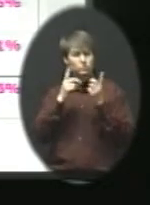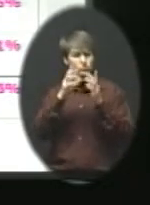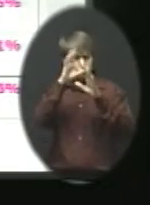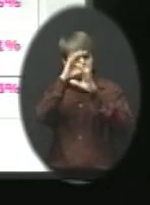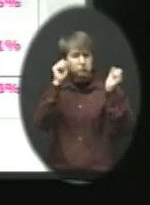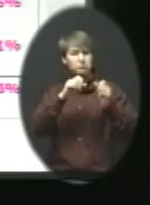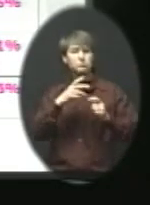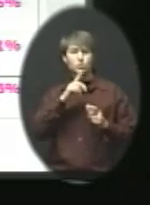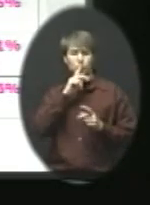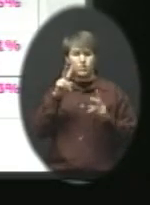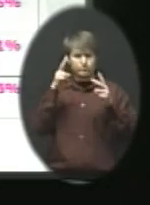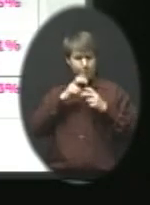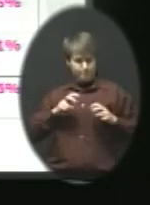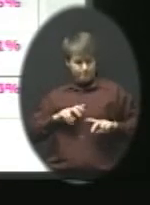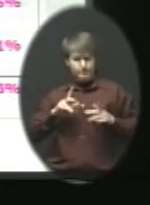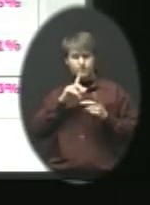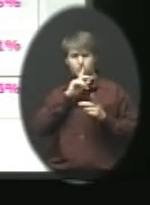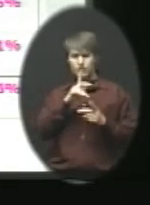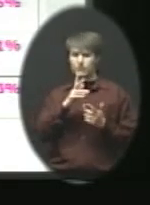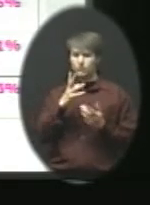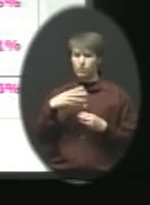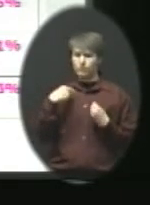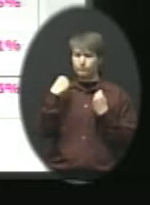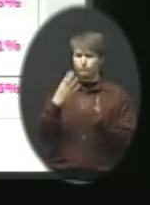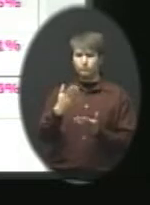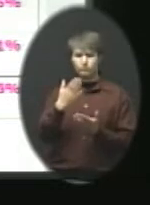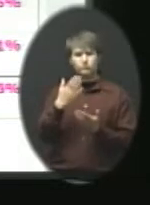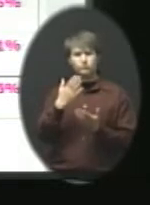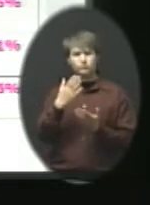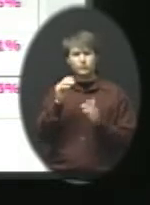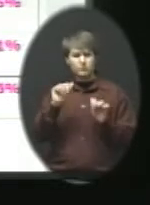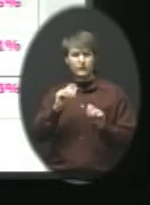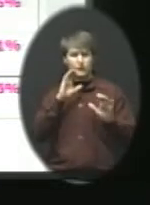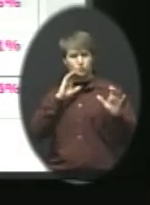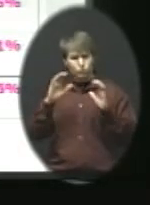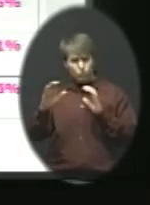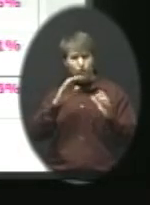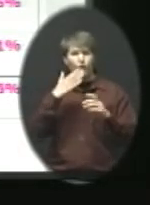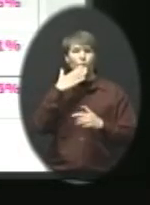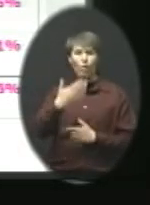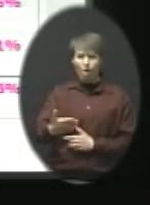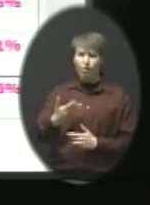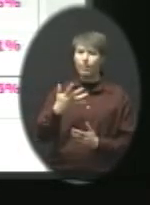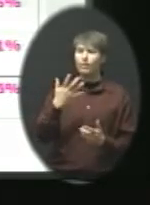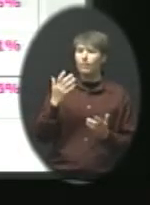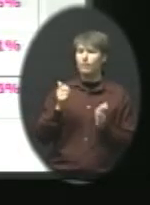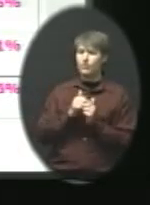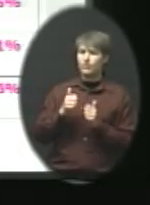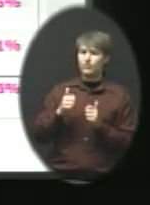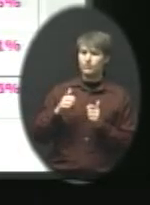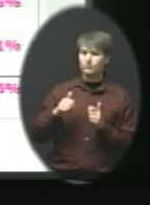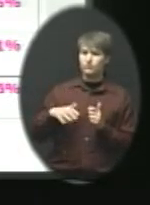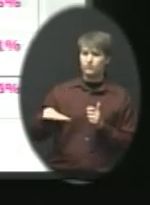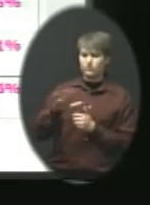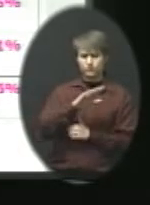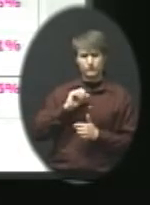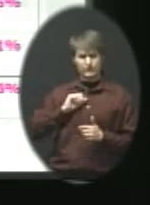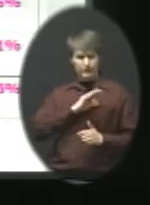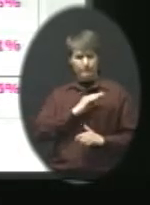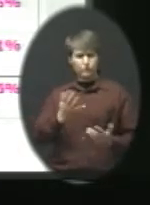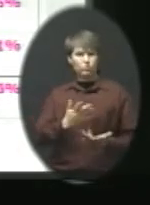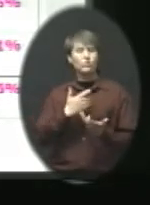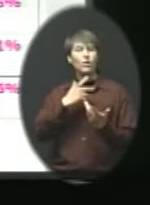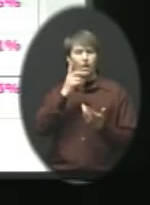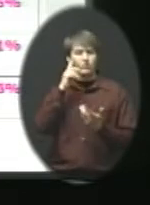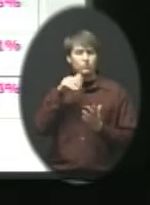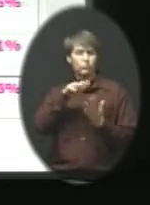himself and get some perceptions related to the ability to communicate well within the district and it being very